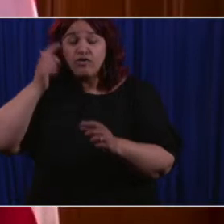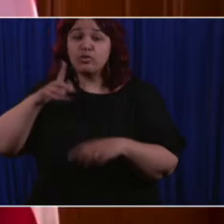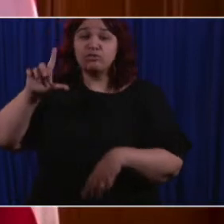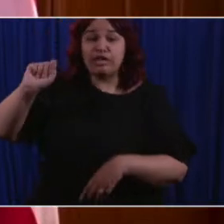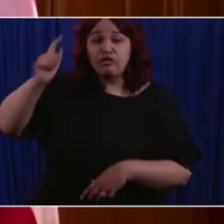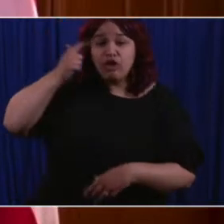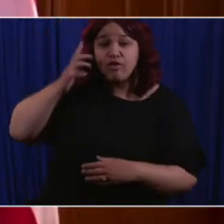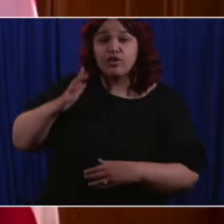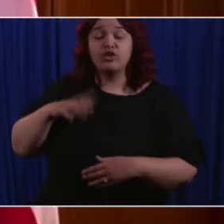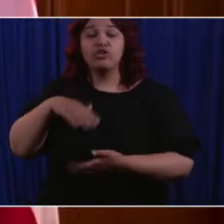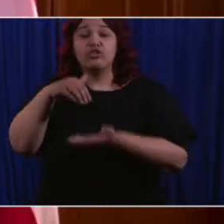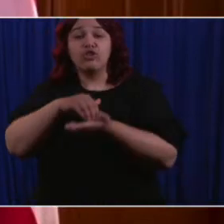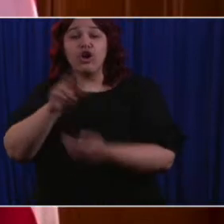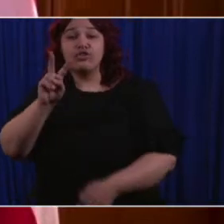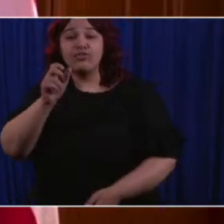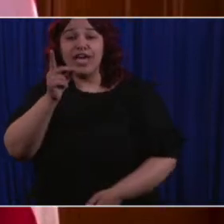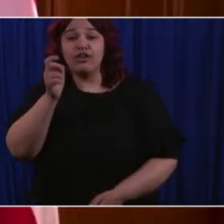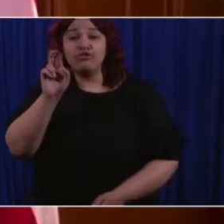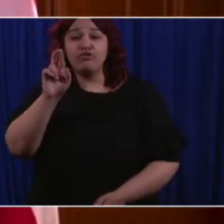wife,